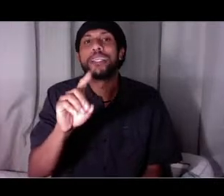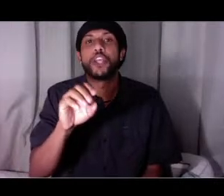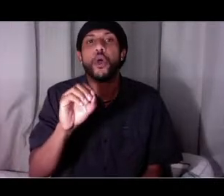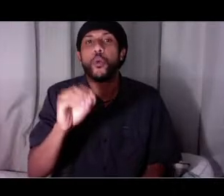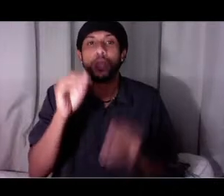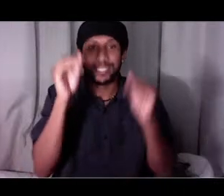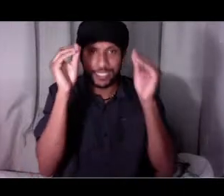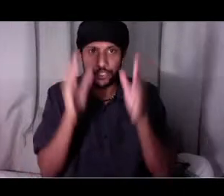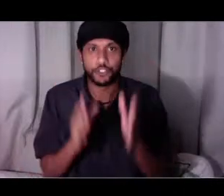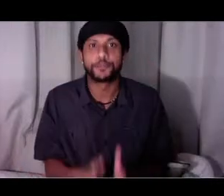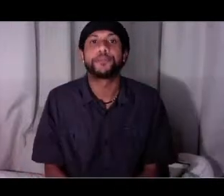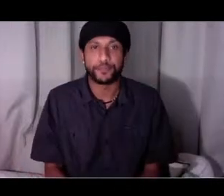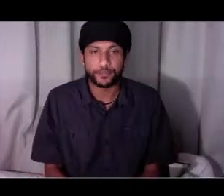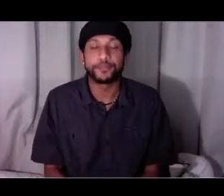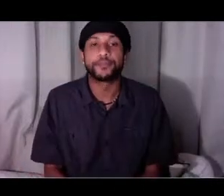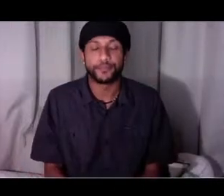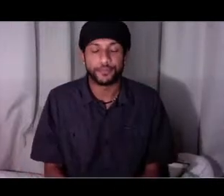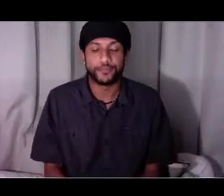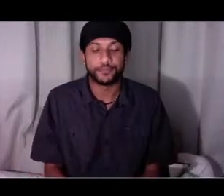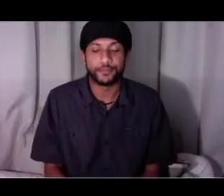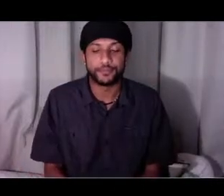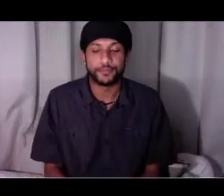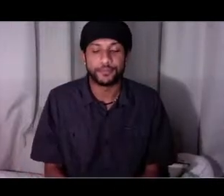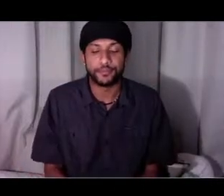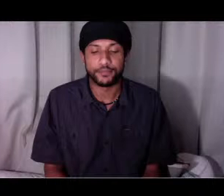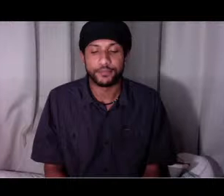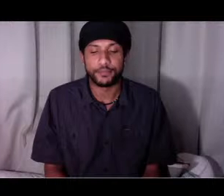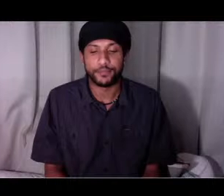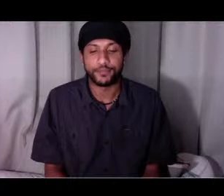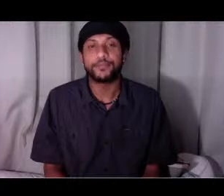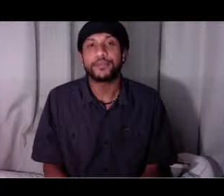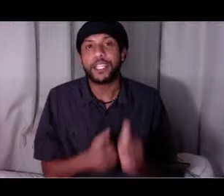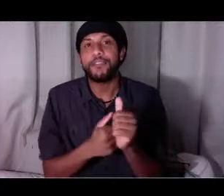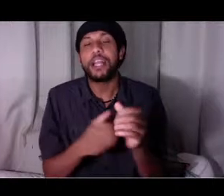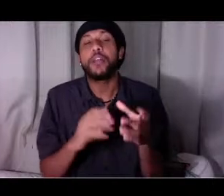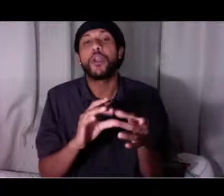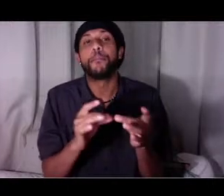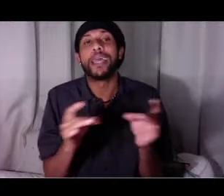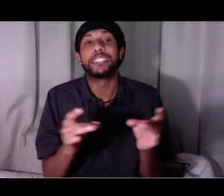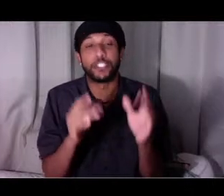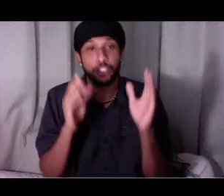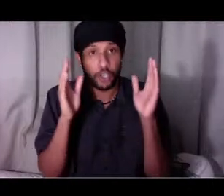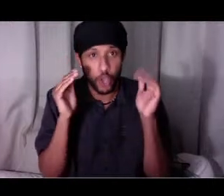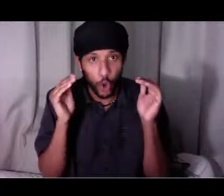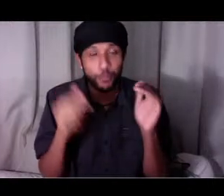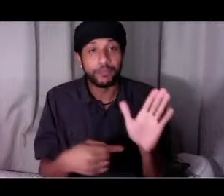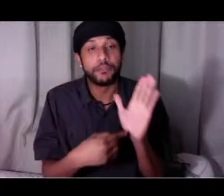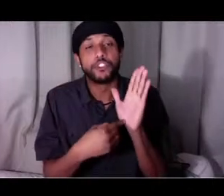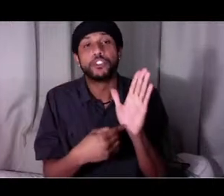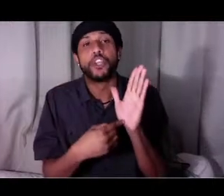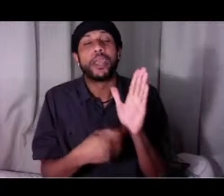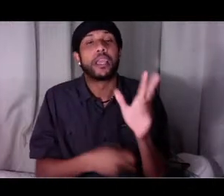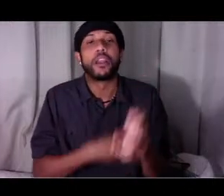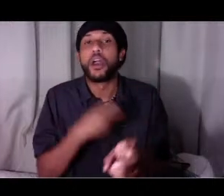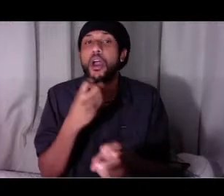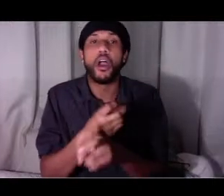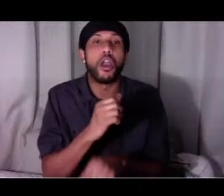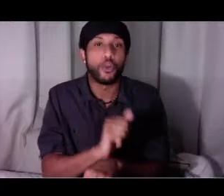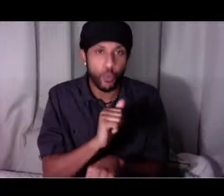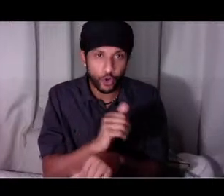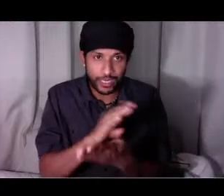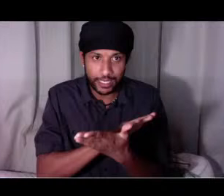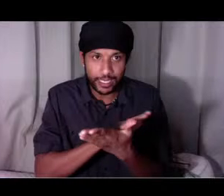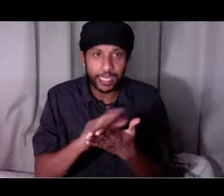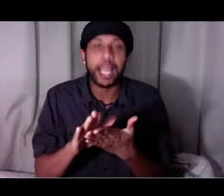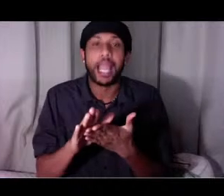teacher de Board of Education the following message comes in hopes of shining a spotlight on the most hardworking kind and